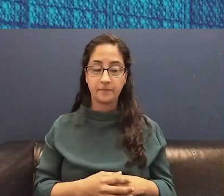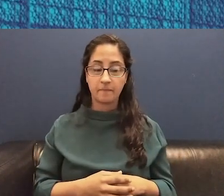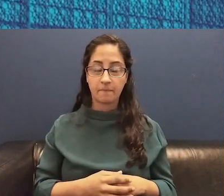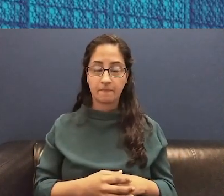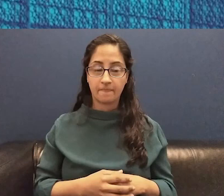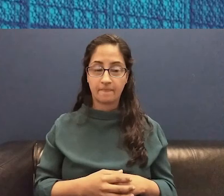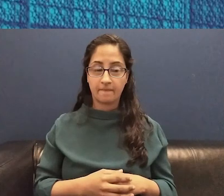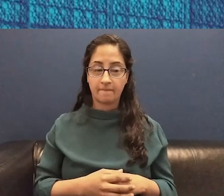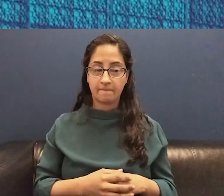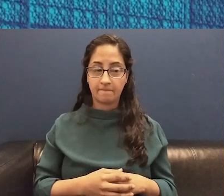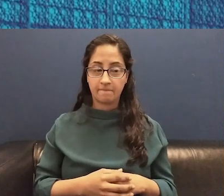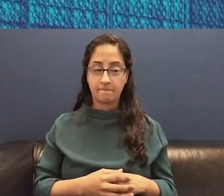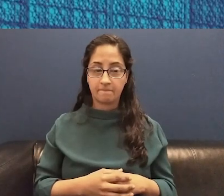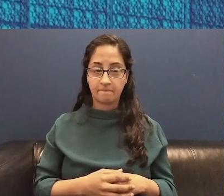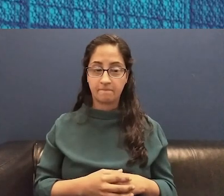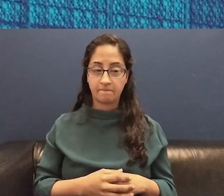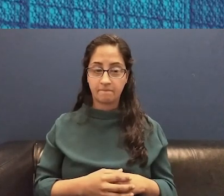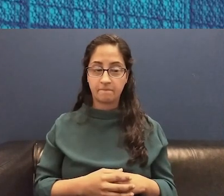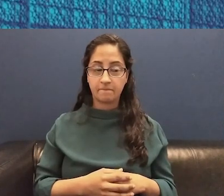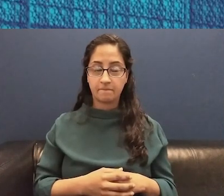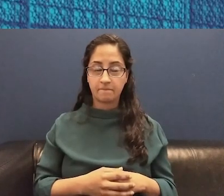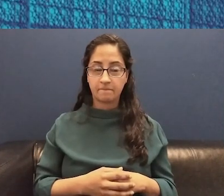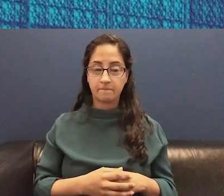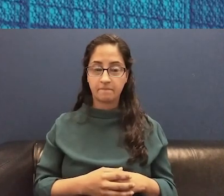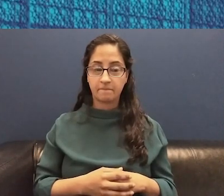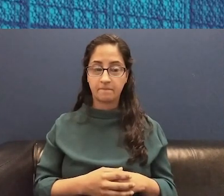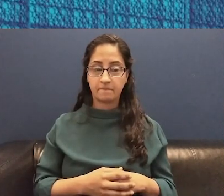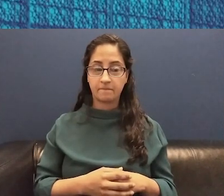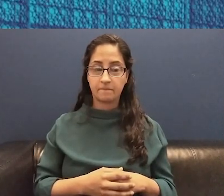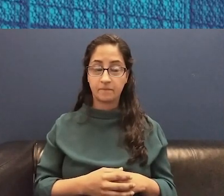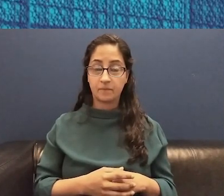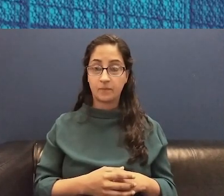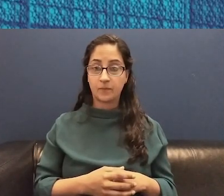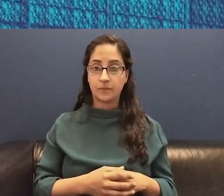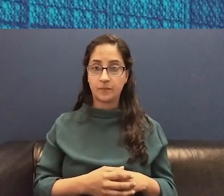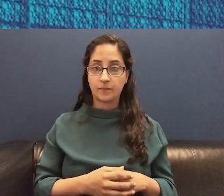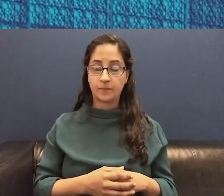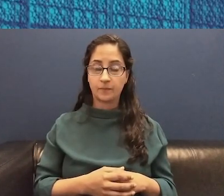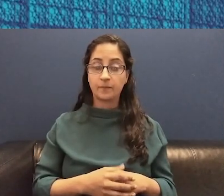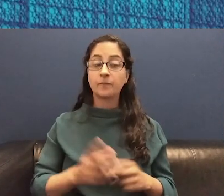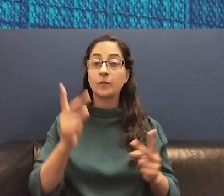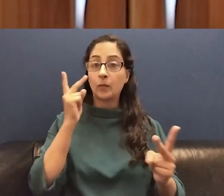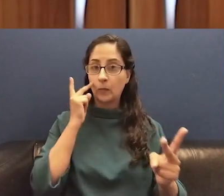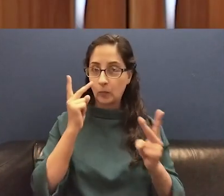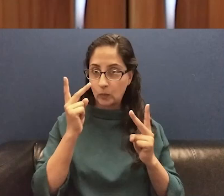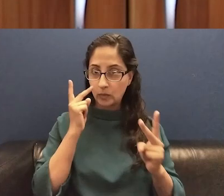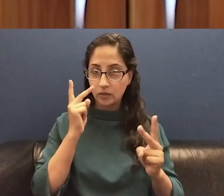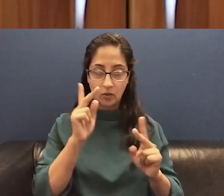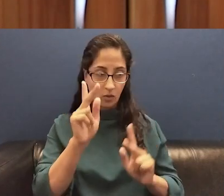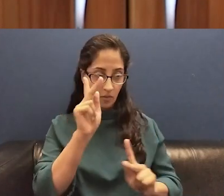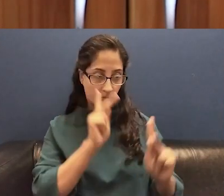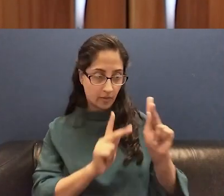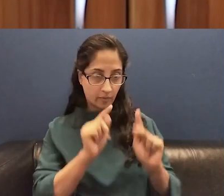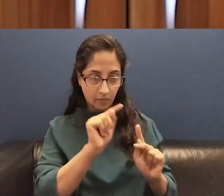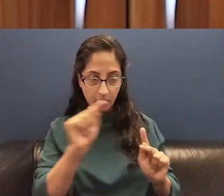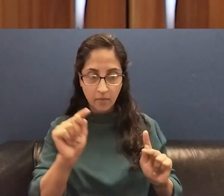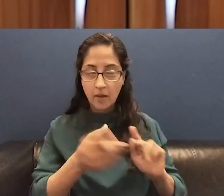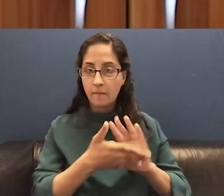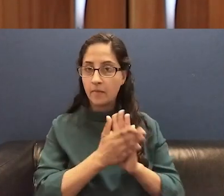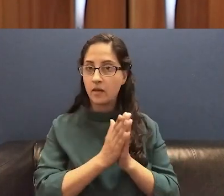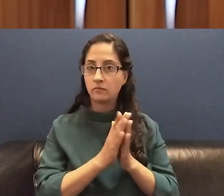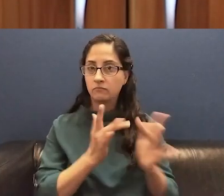concerned about the livelihood options that they were losing,